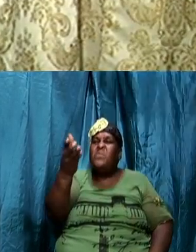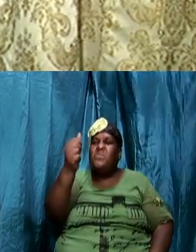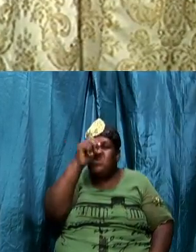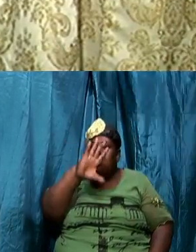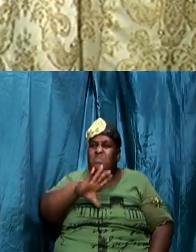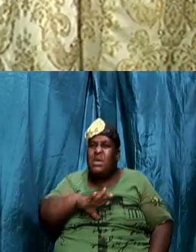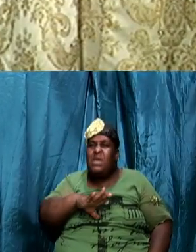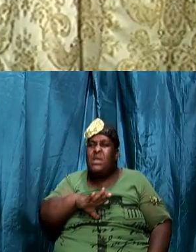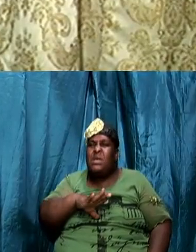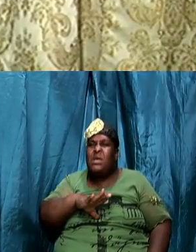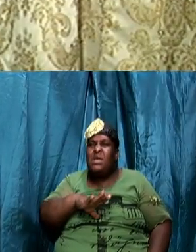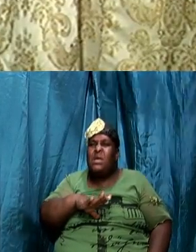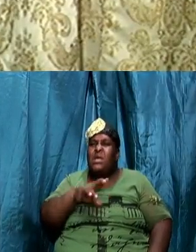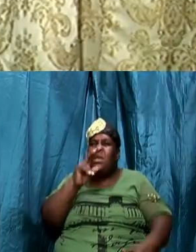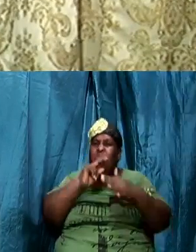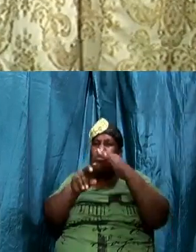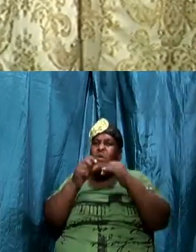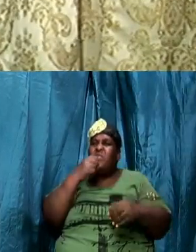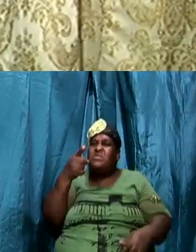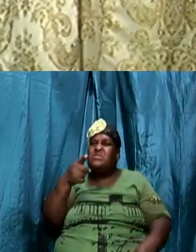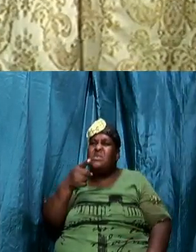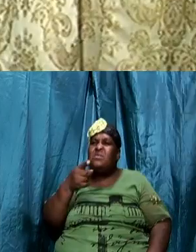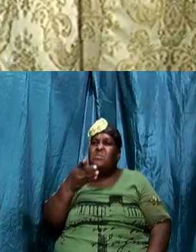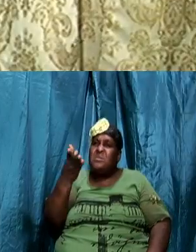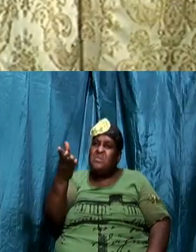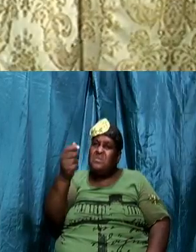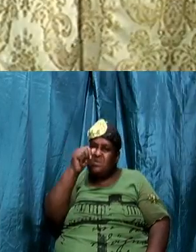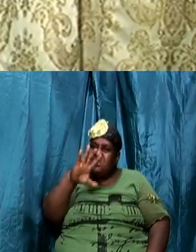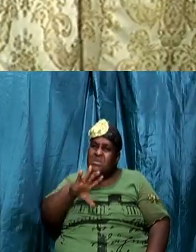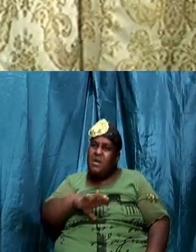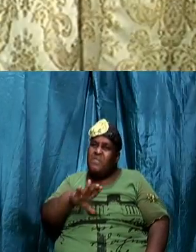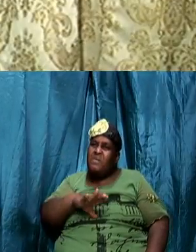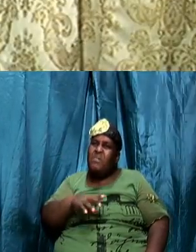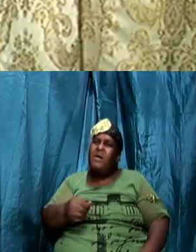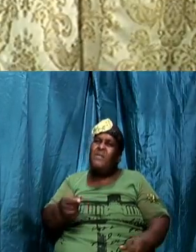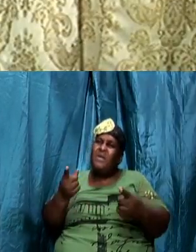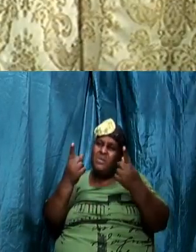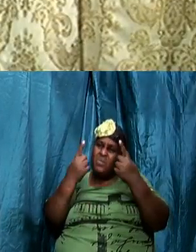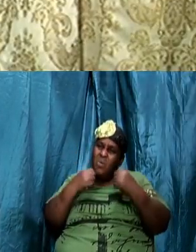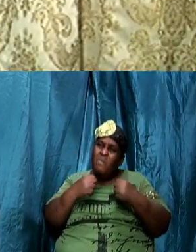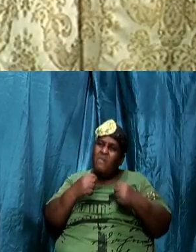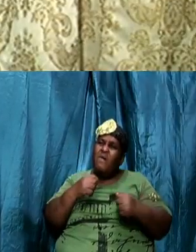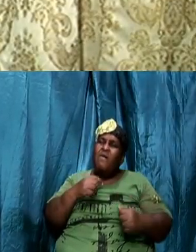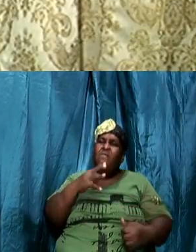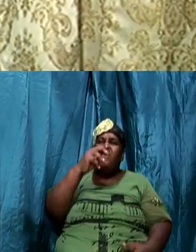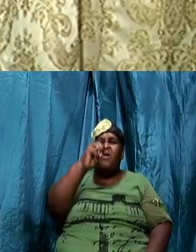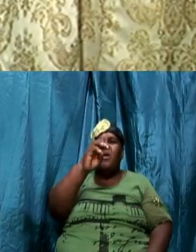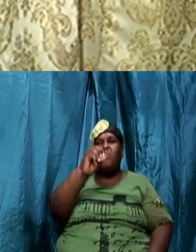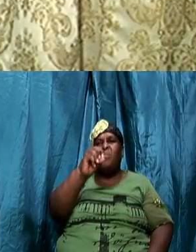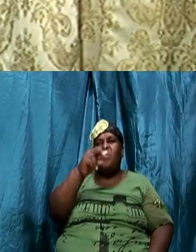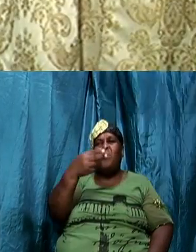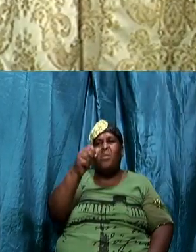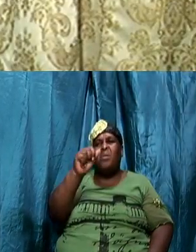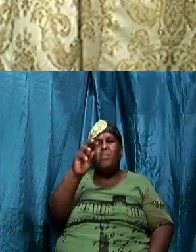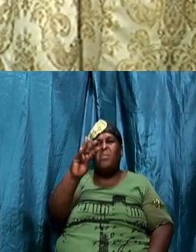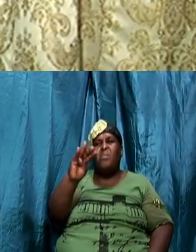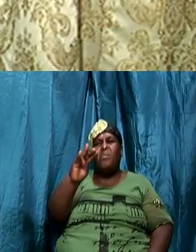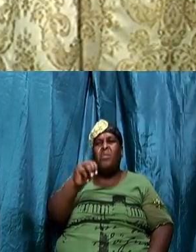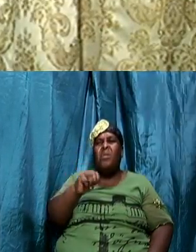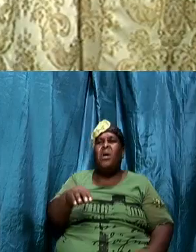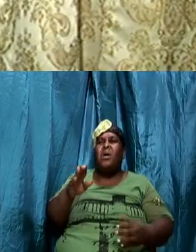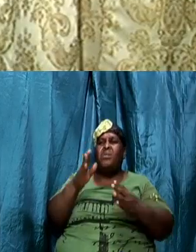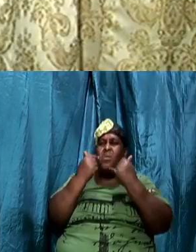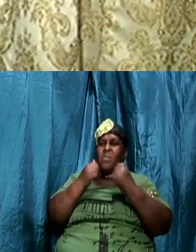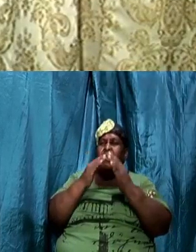Balaam said, these are the men that came from Balak, who is the king of Moab. And they have come and they have asked for